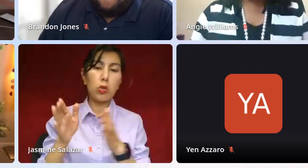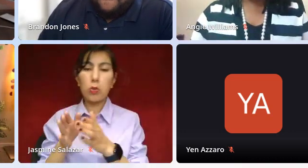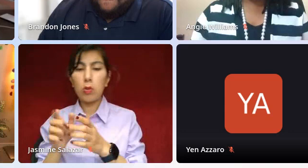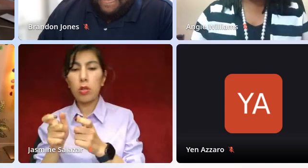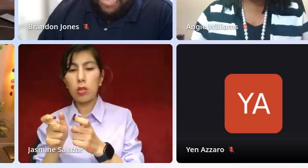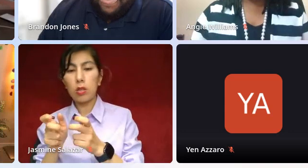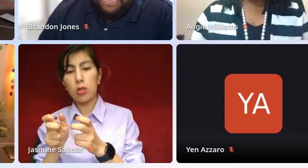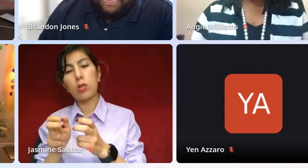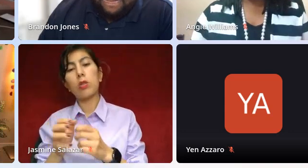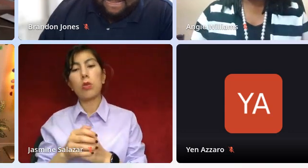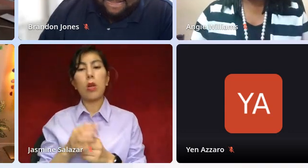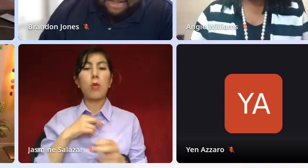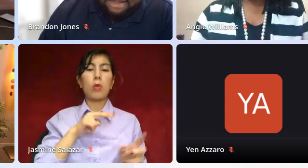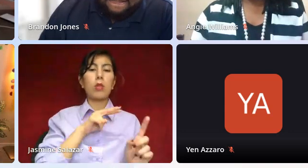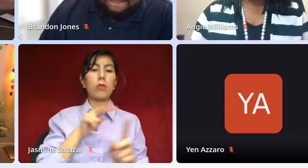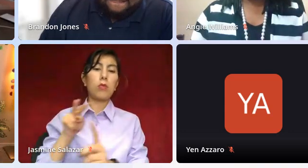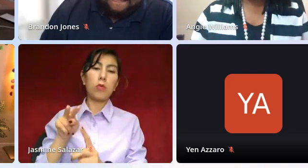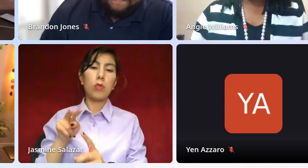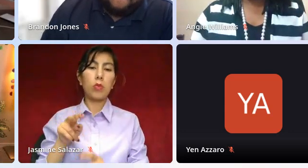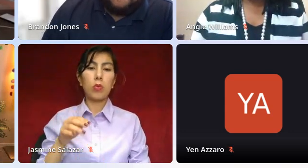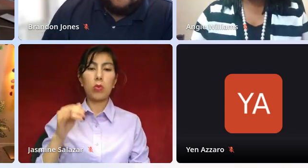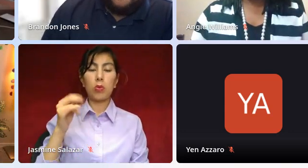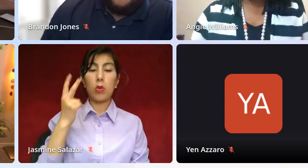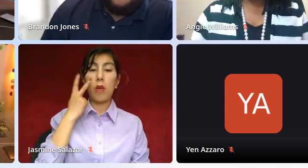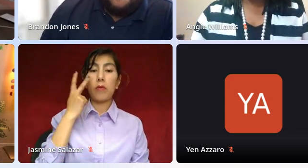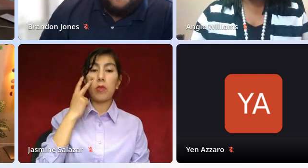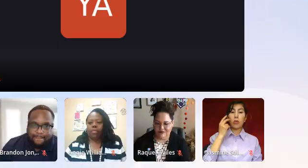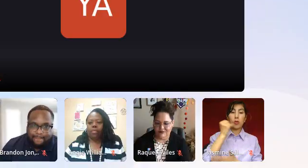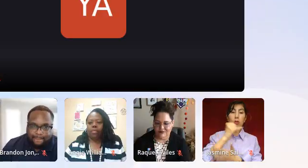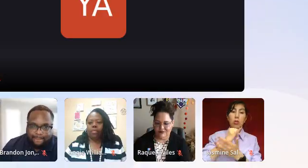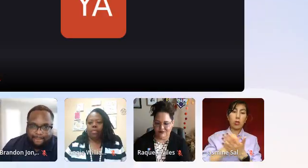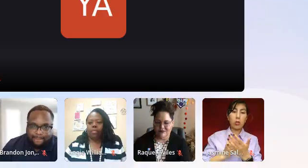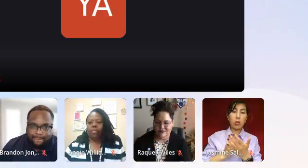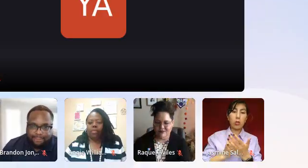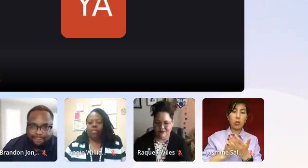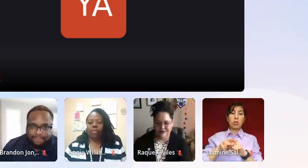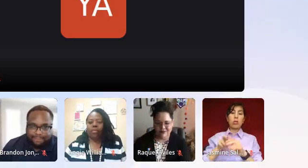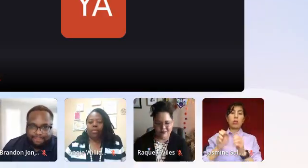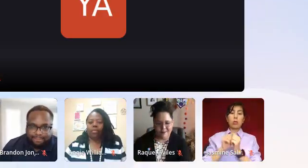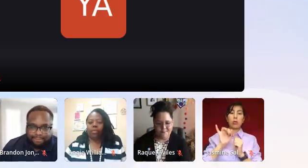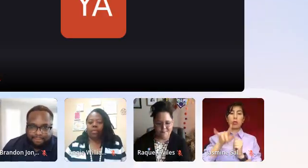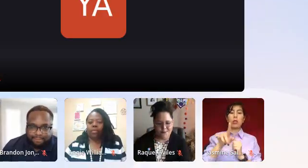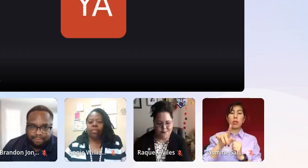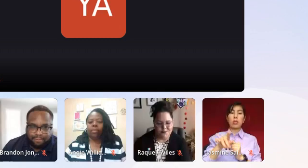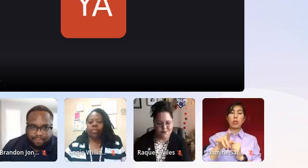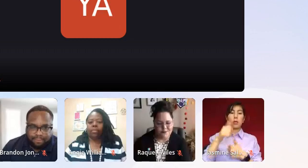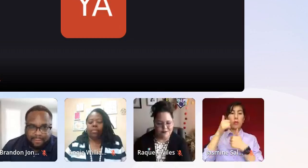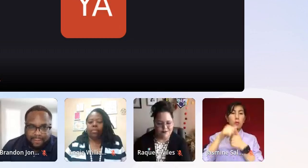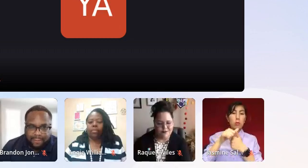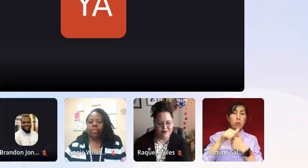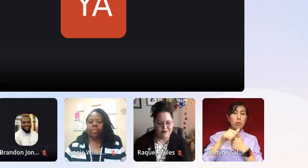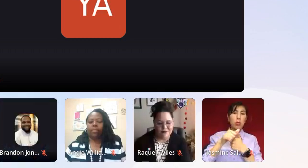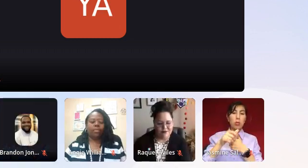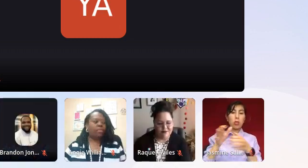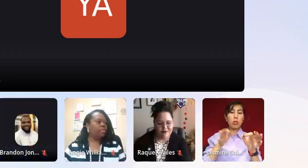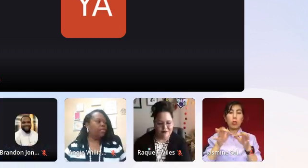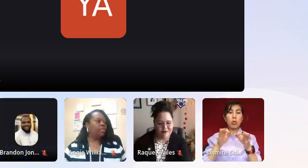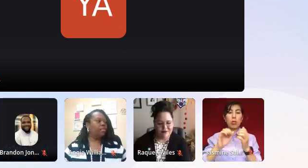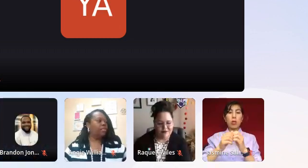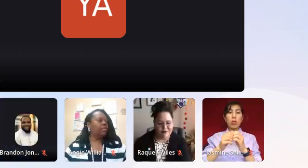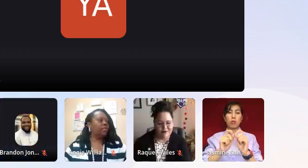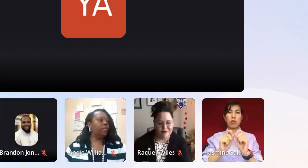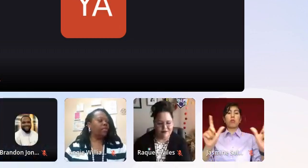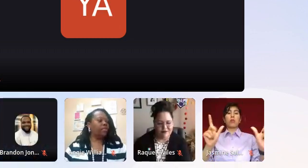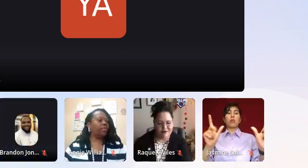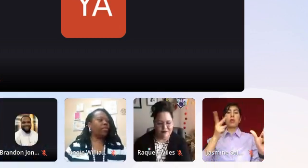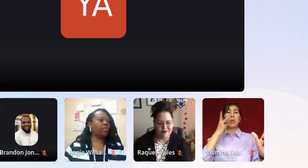to our illustrator, our visual, and just sort of sit with it for a bit. Remember, there's directions on how to make your full screen so you can see it,